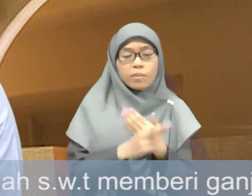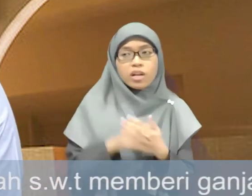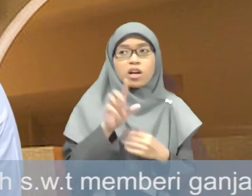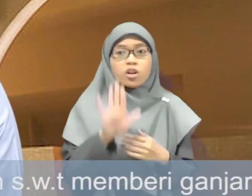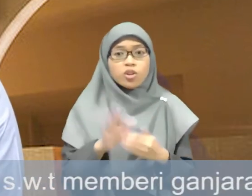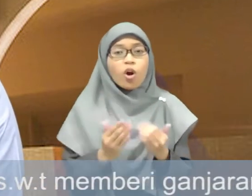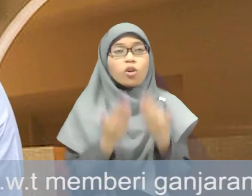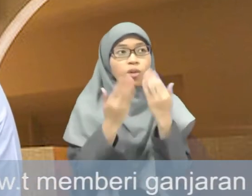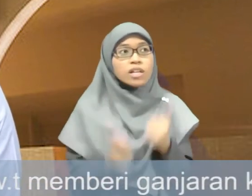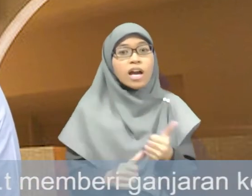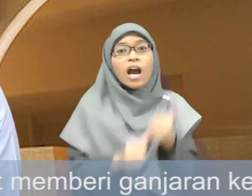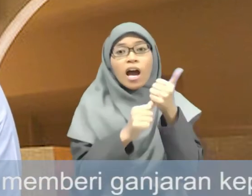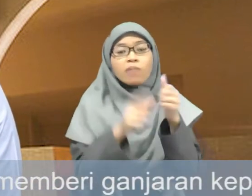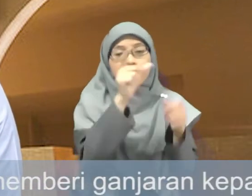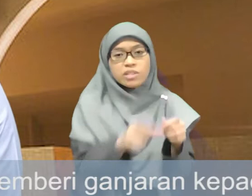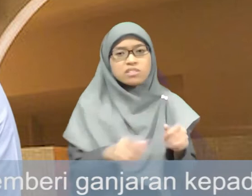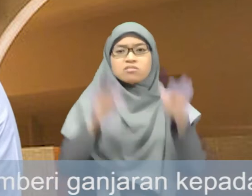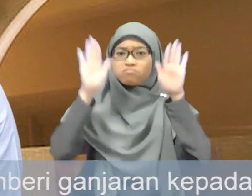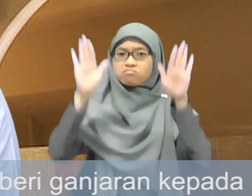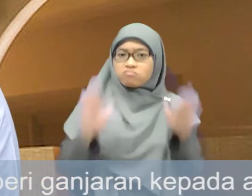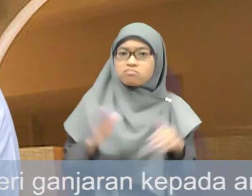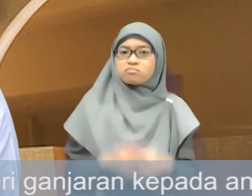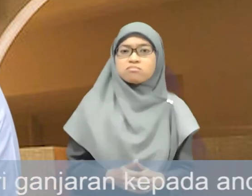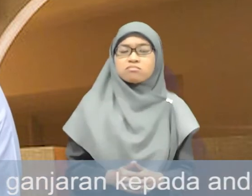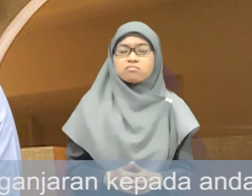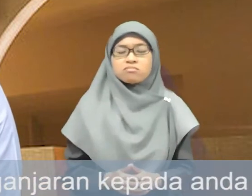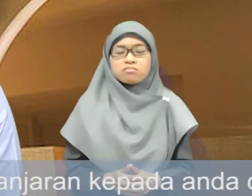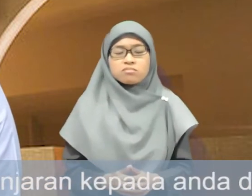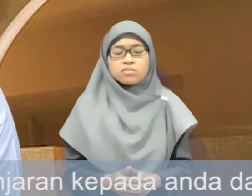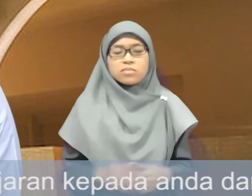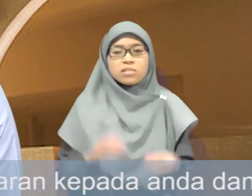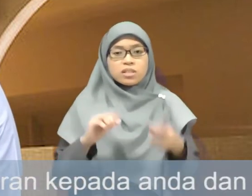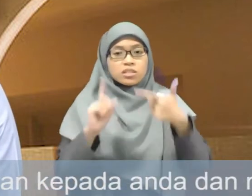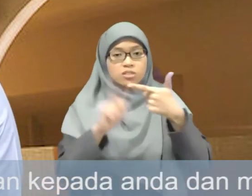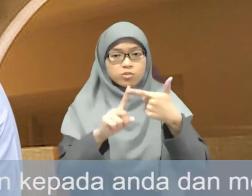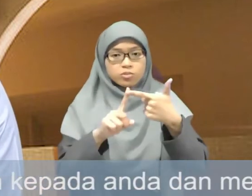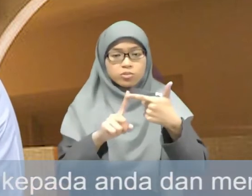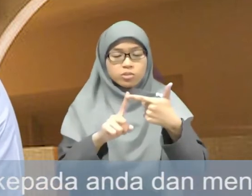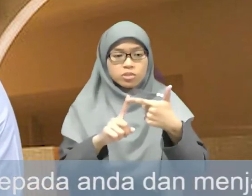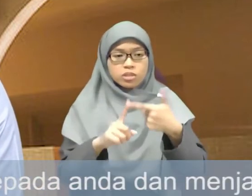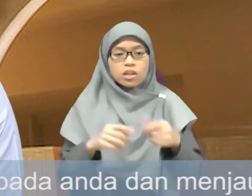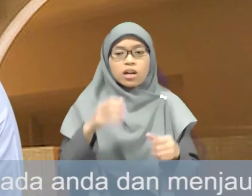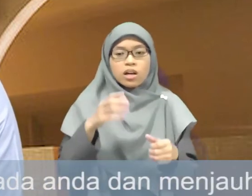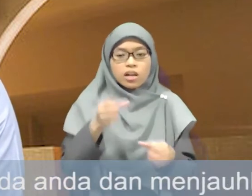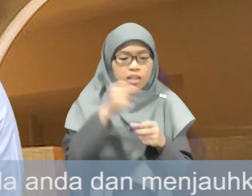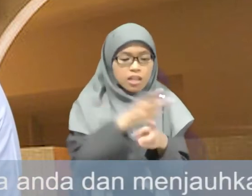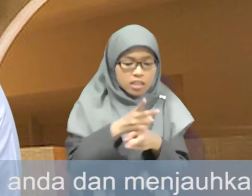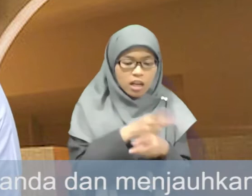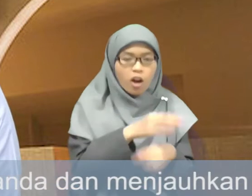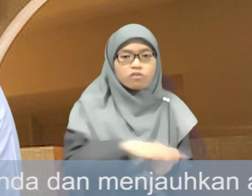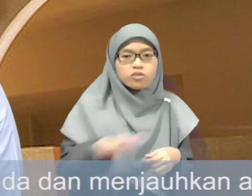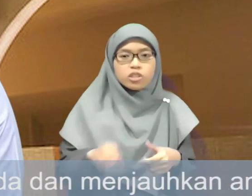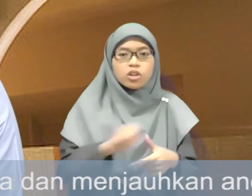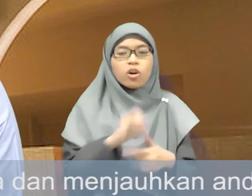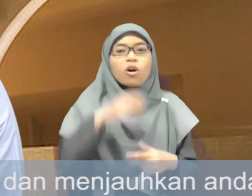your dua may aid someone is something outstanding. Number 2, taking care of children